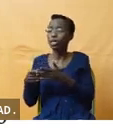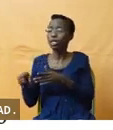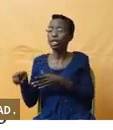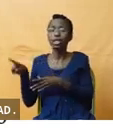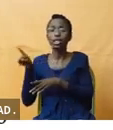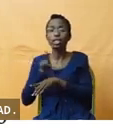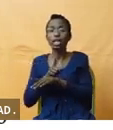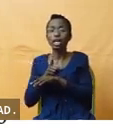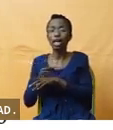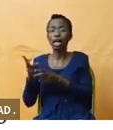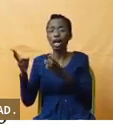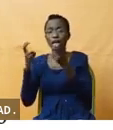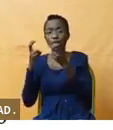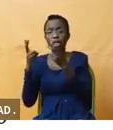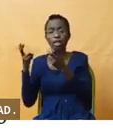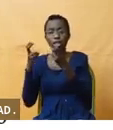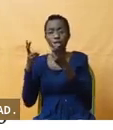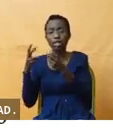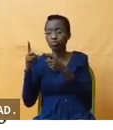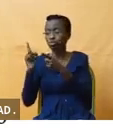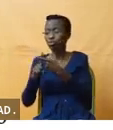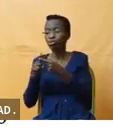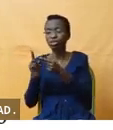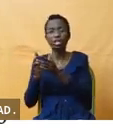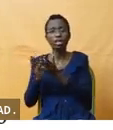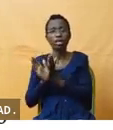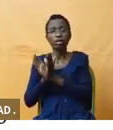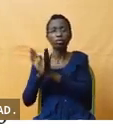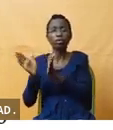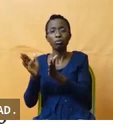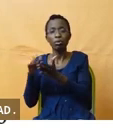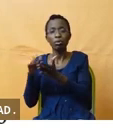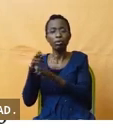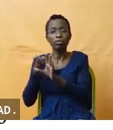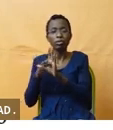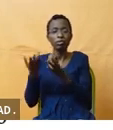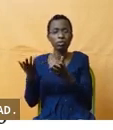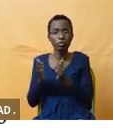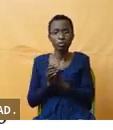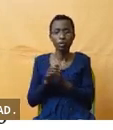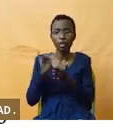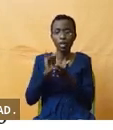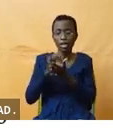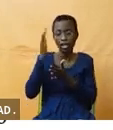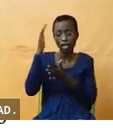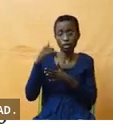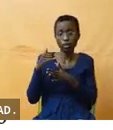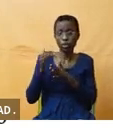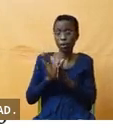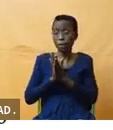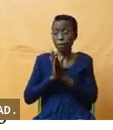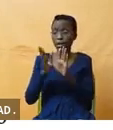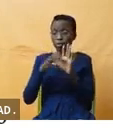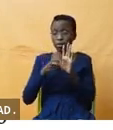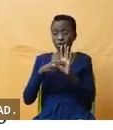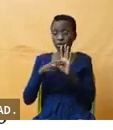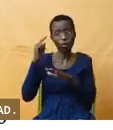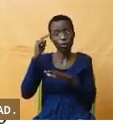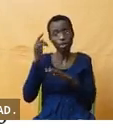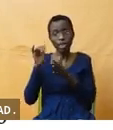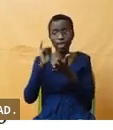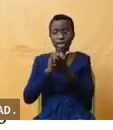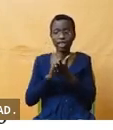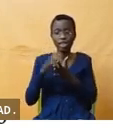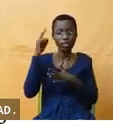that relates to the next point that I was saying, that public participation is considered only for the elite. It's the husband who normally goes